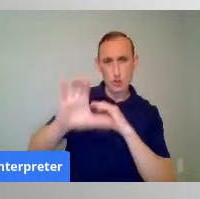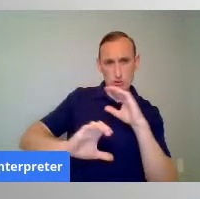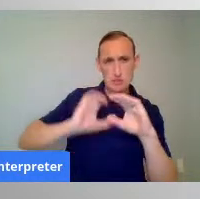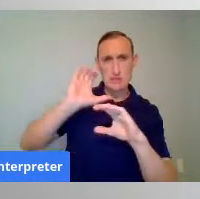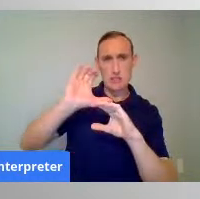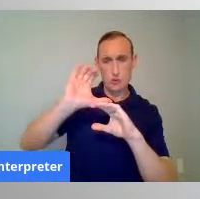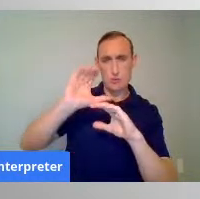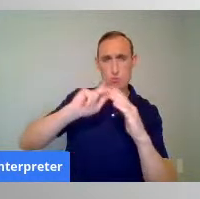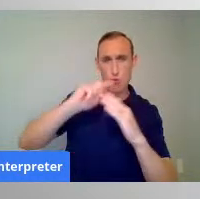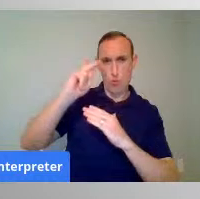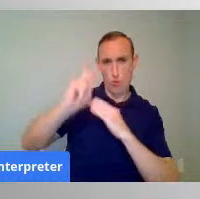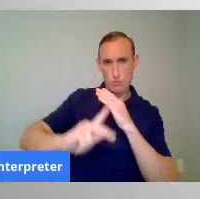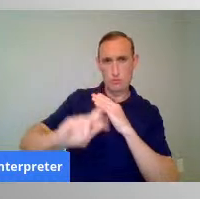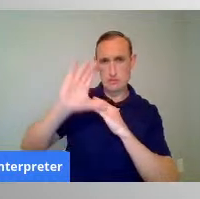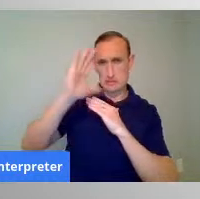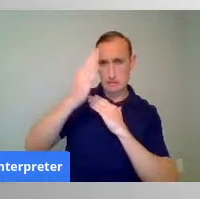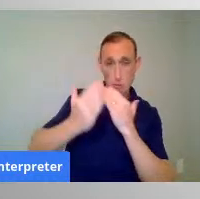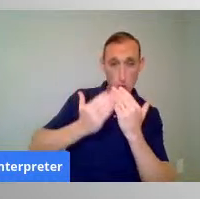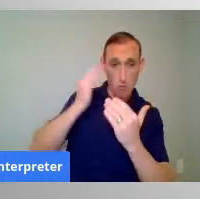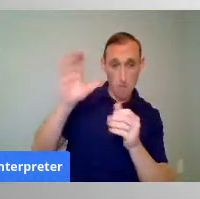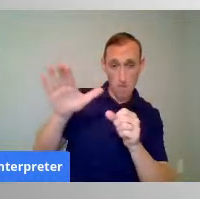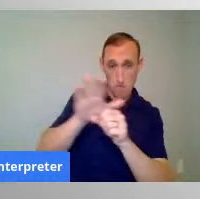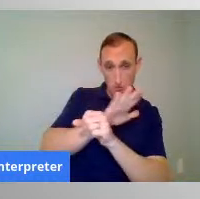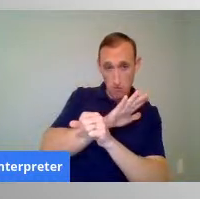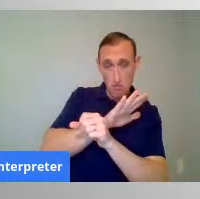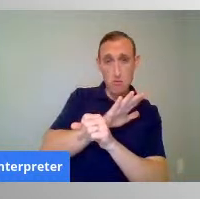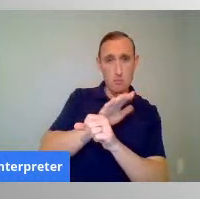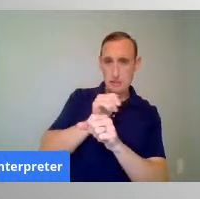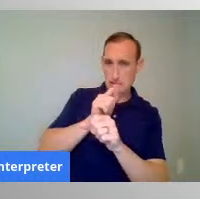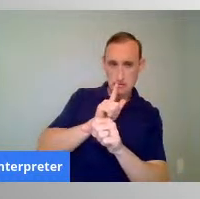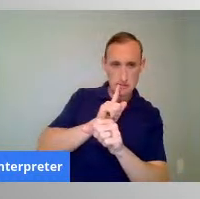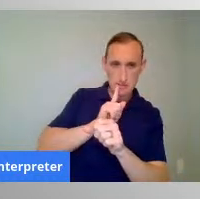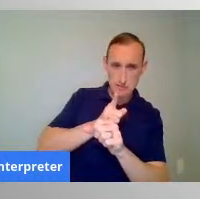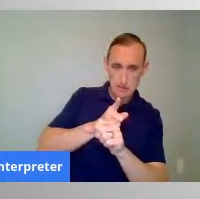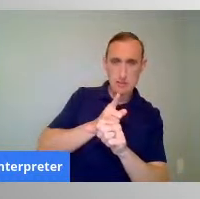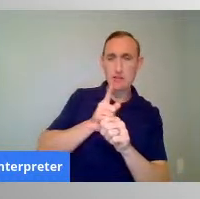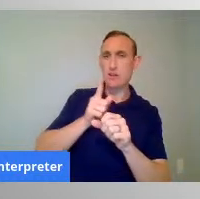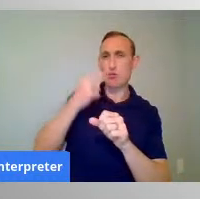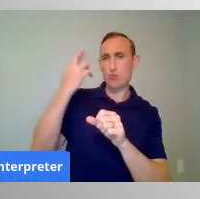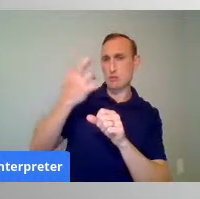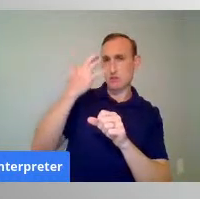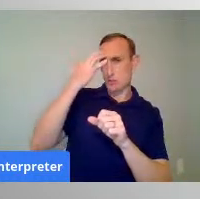not quite. What might be the reasons for that?